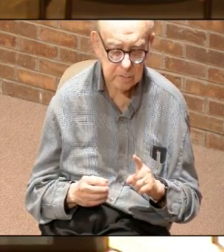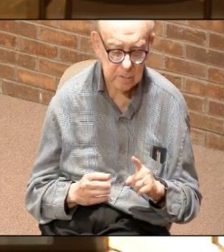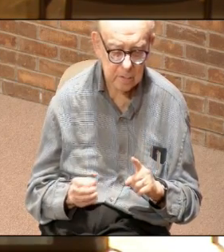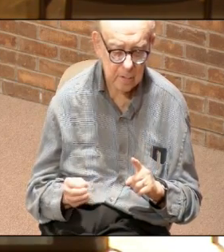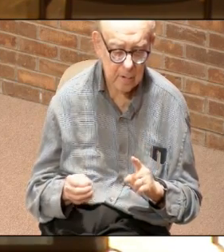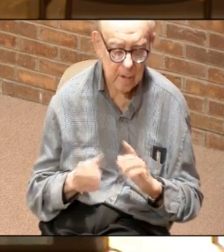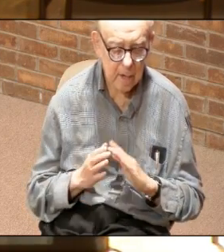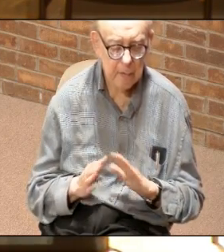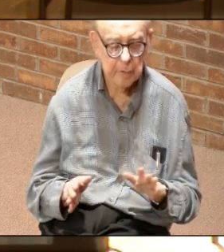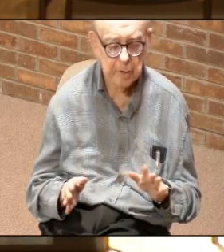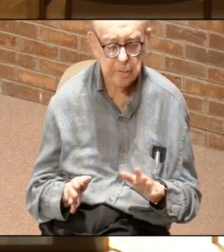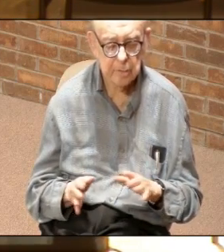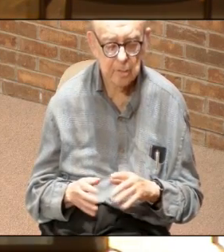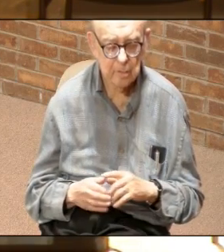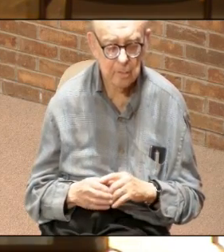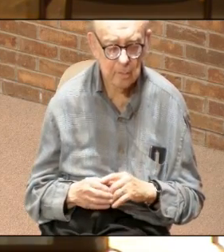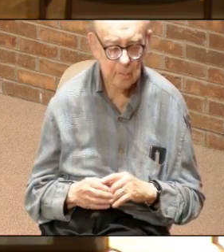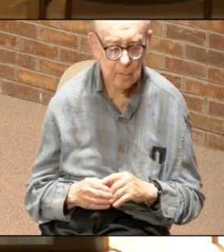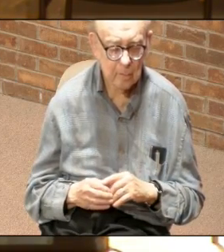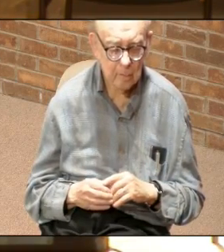And peace.